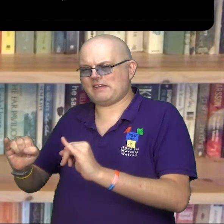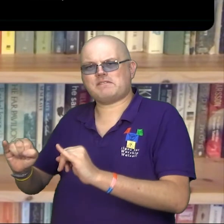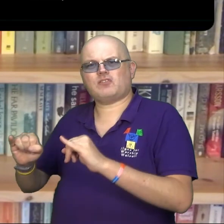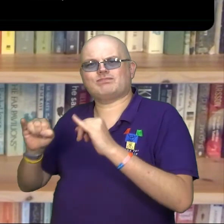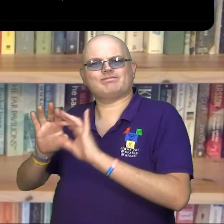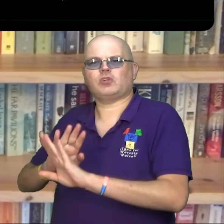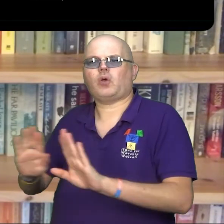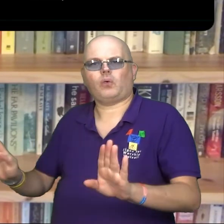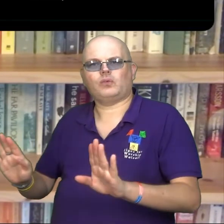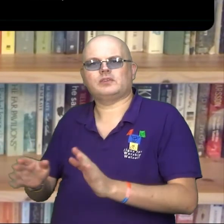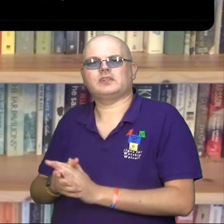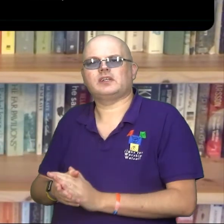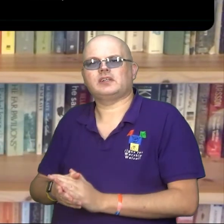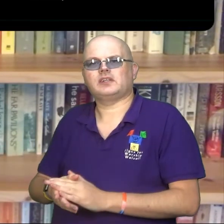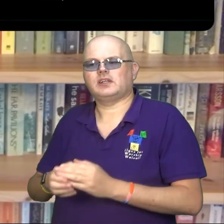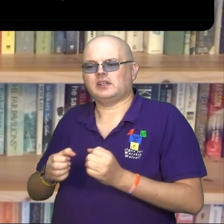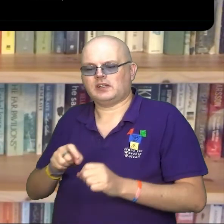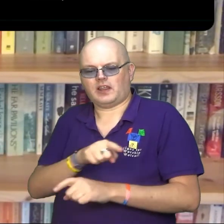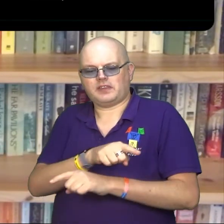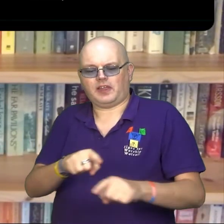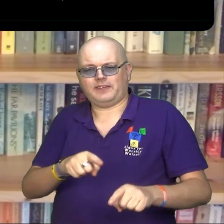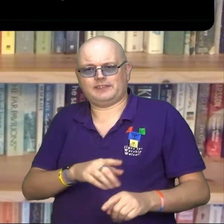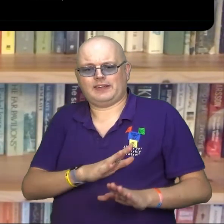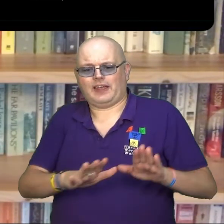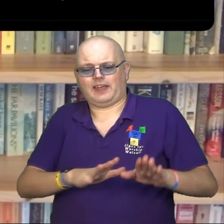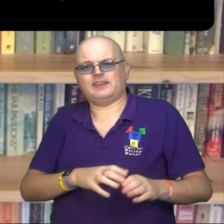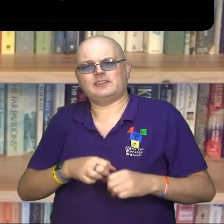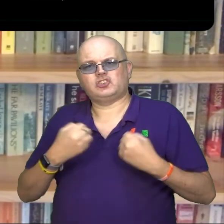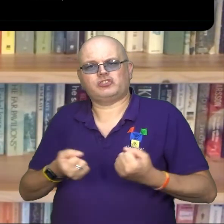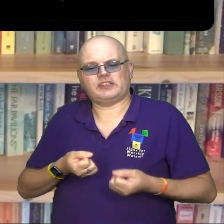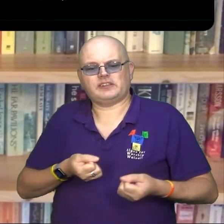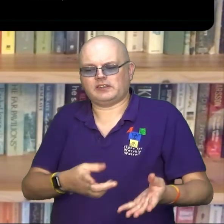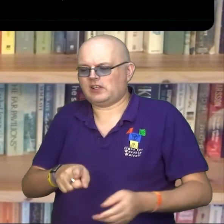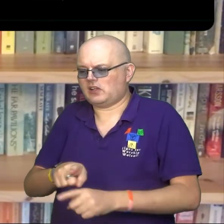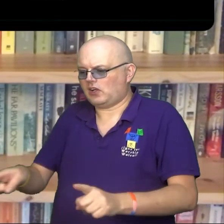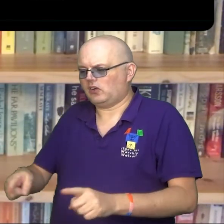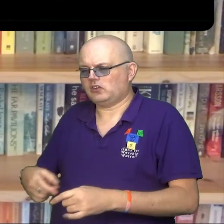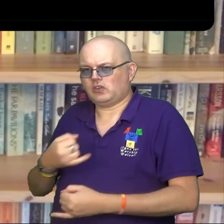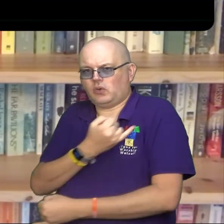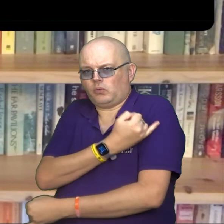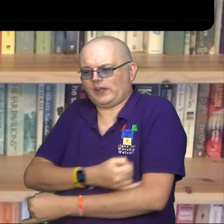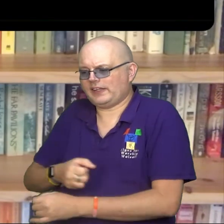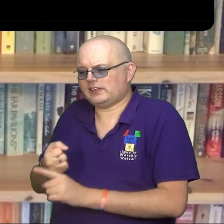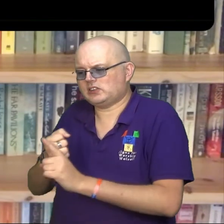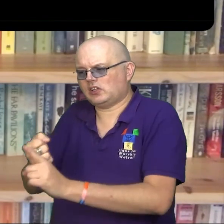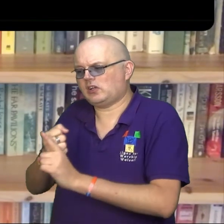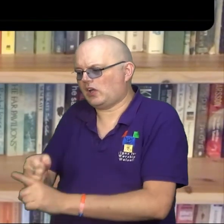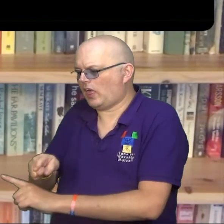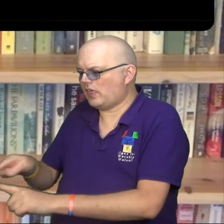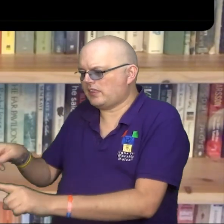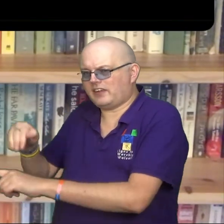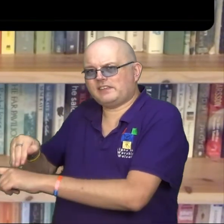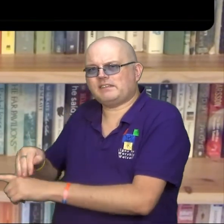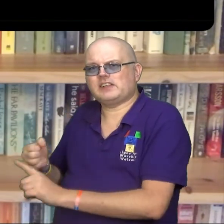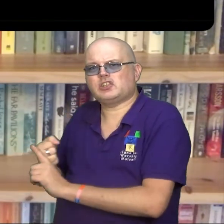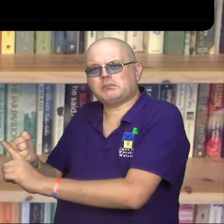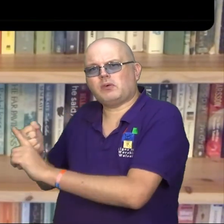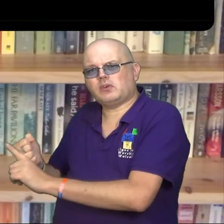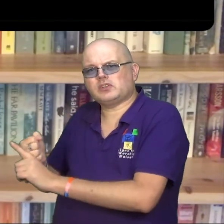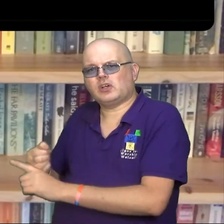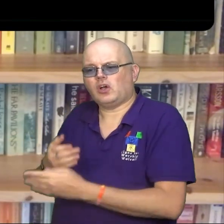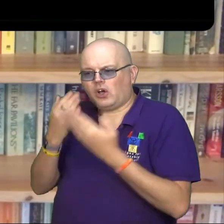to no one evil for evil. Strengthen the faint-hearted, support the weak, help the afflicted,